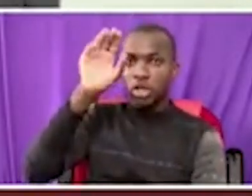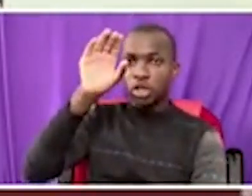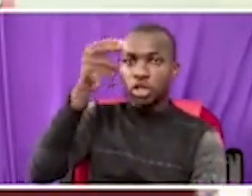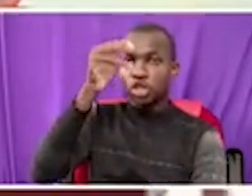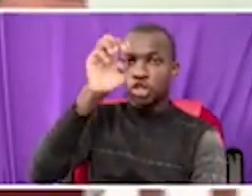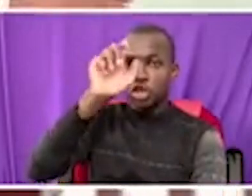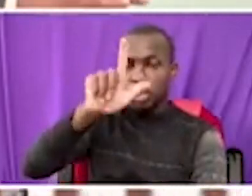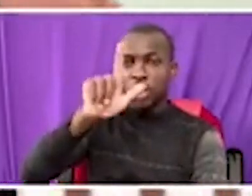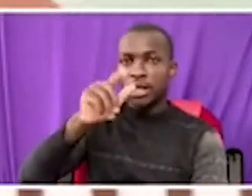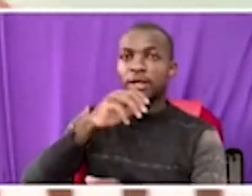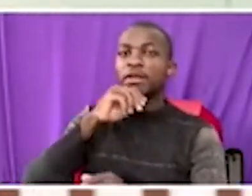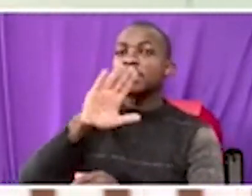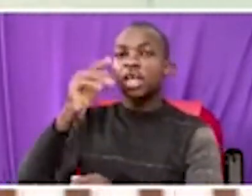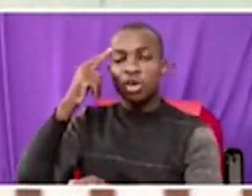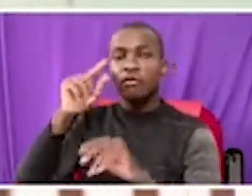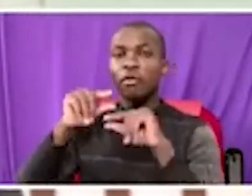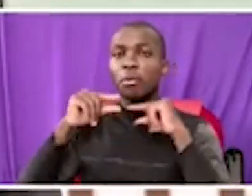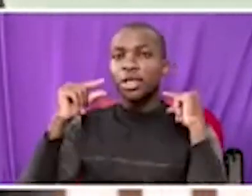and he made that claim.